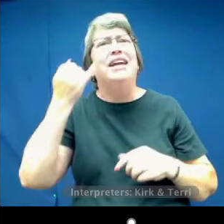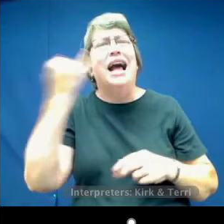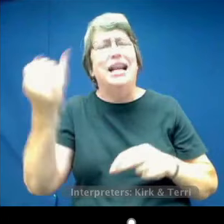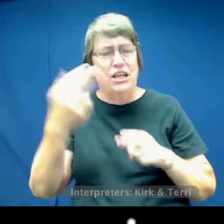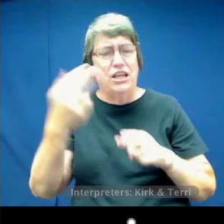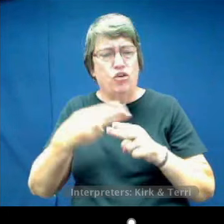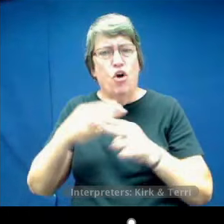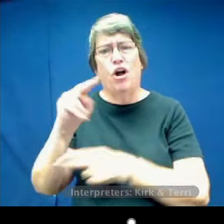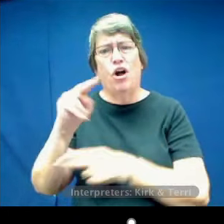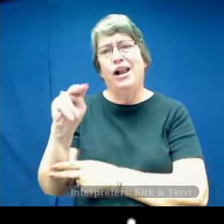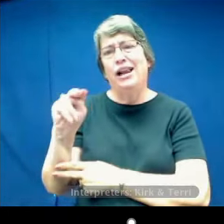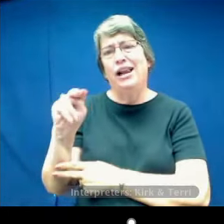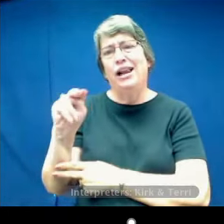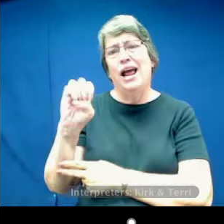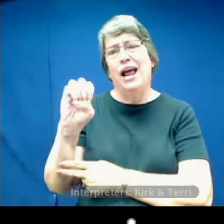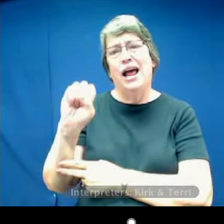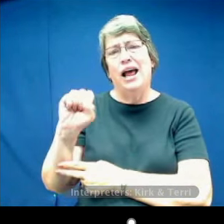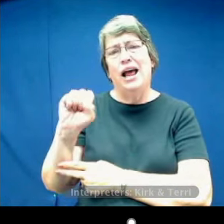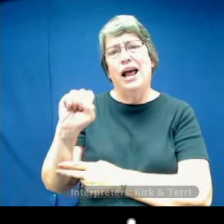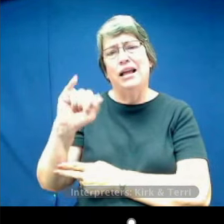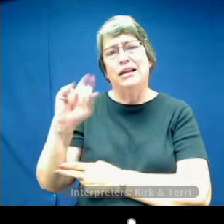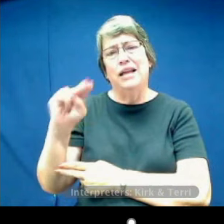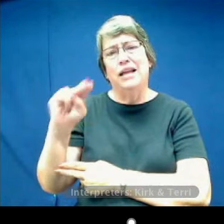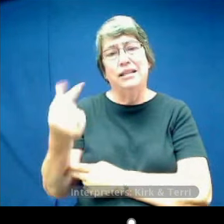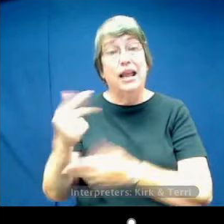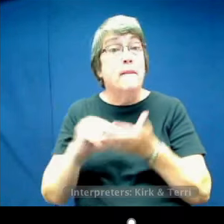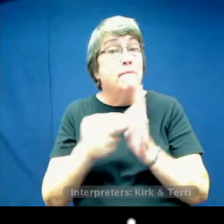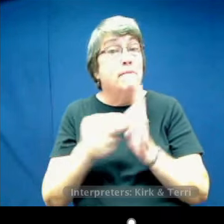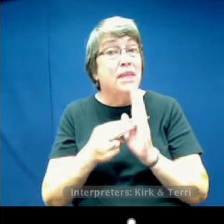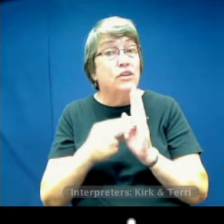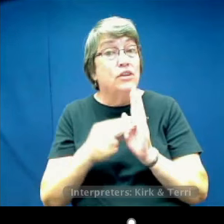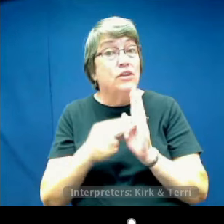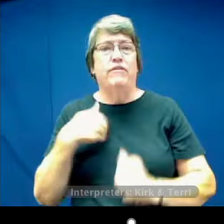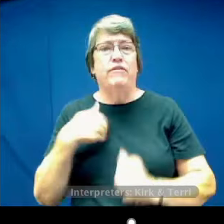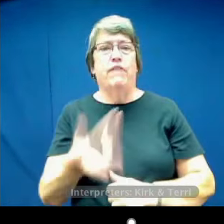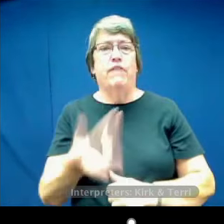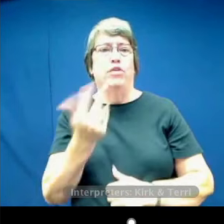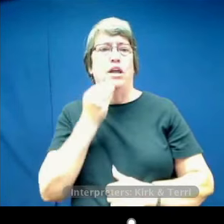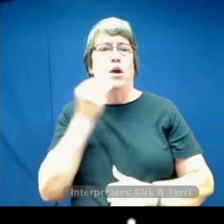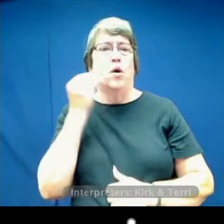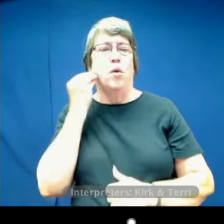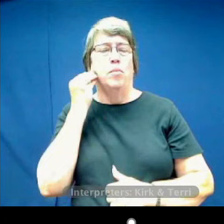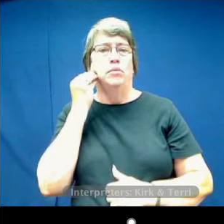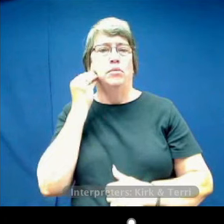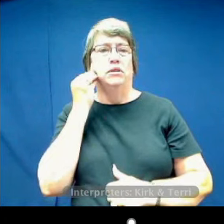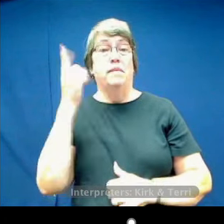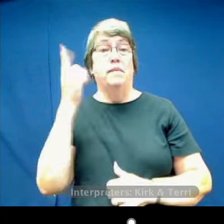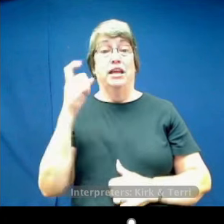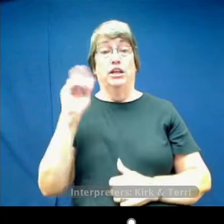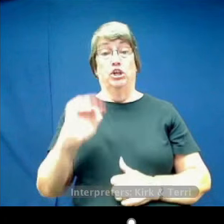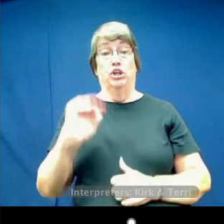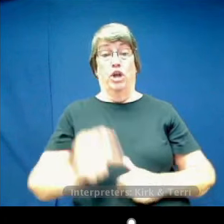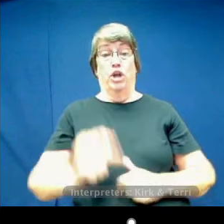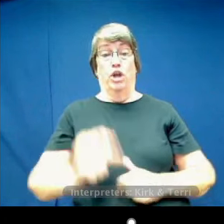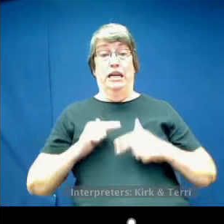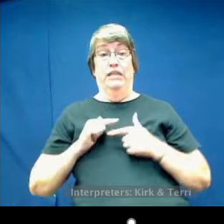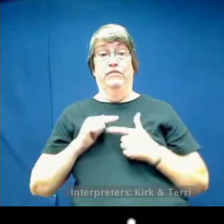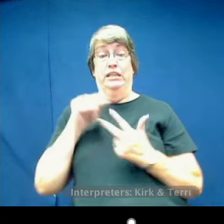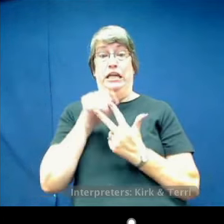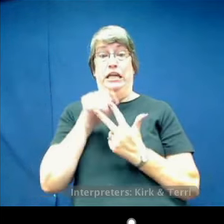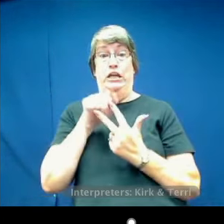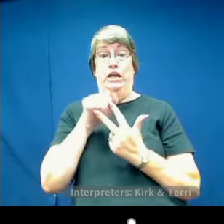where essentially you have to have three homes because they leave the child in the family home, and